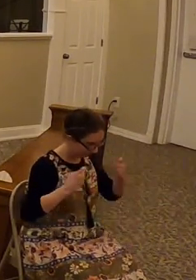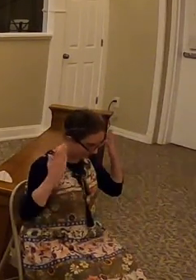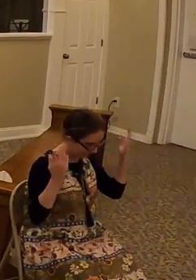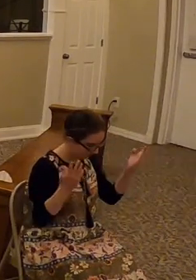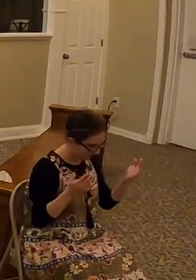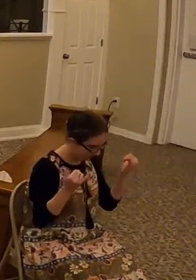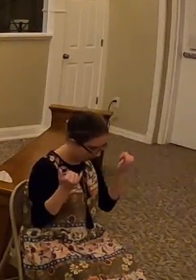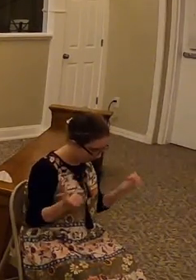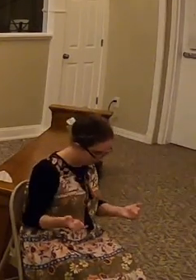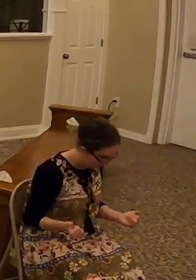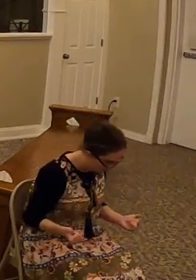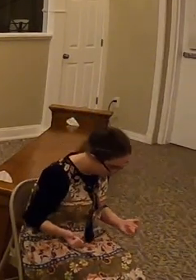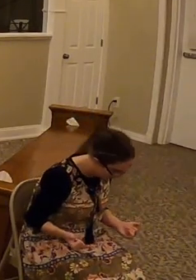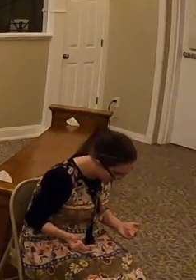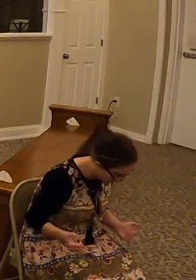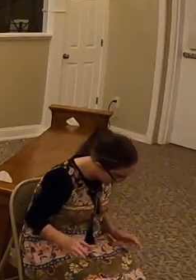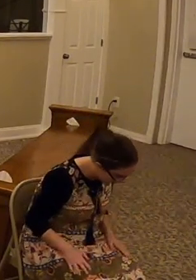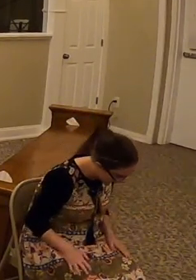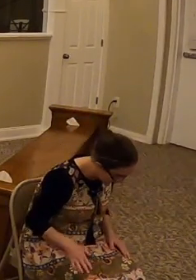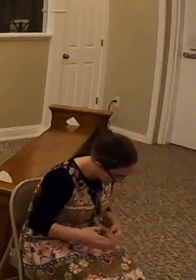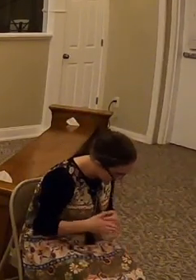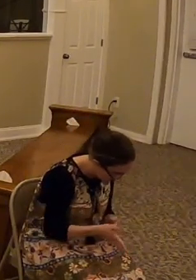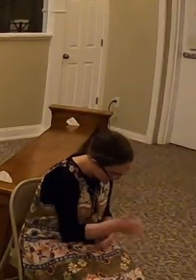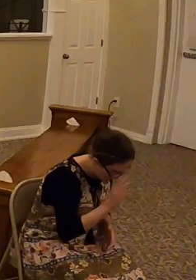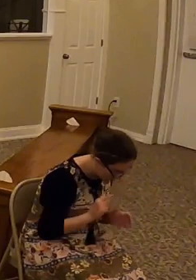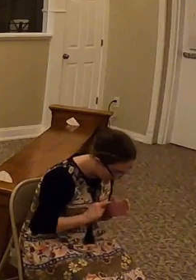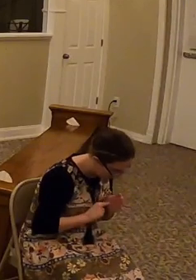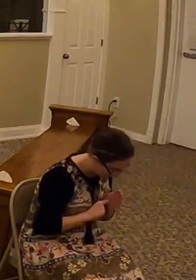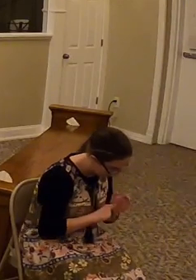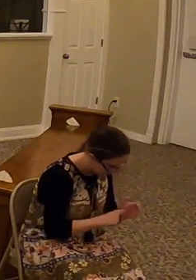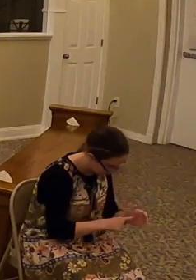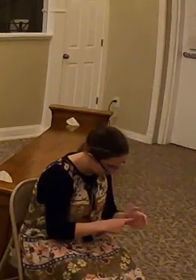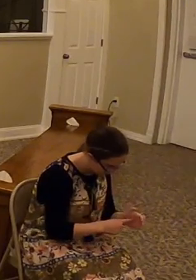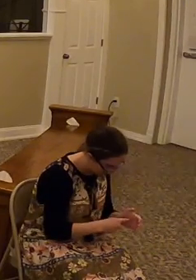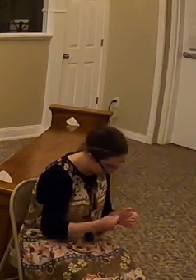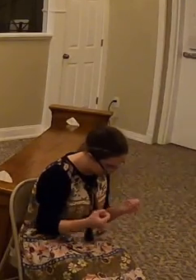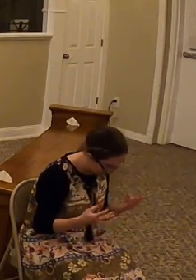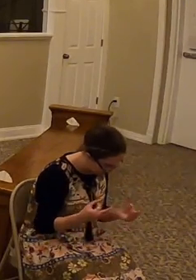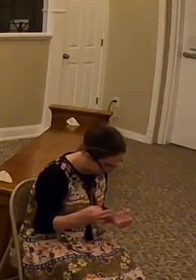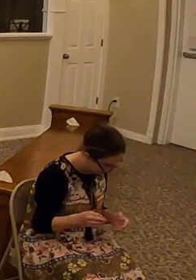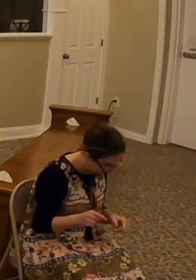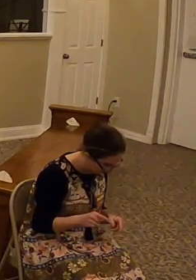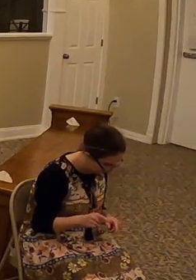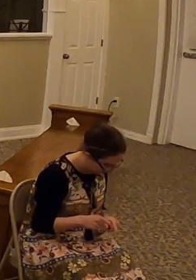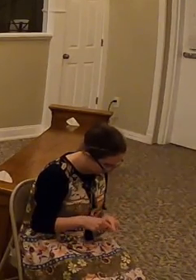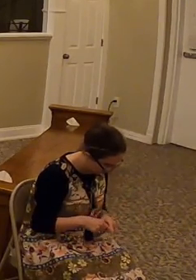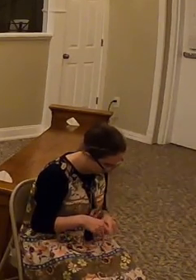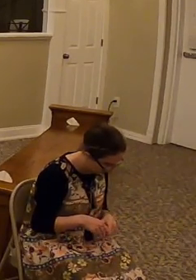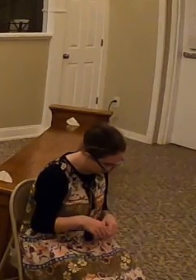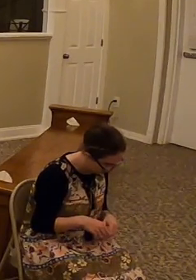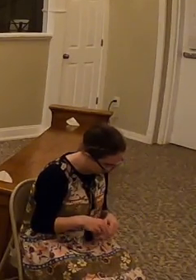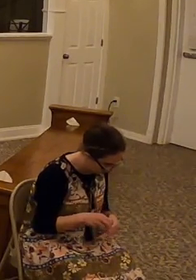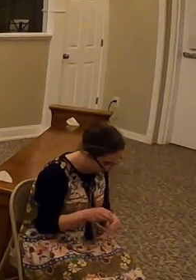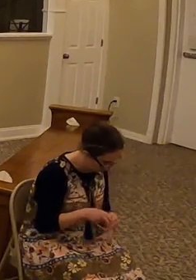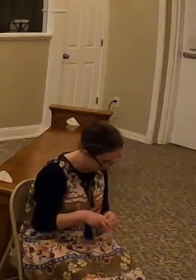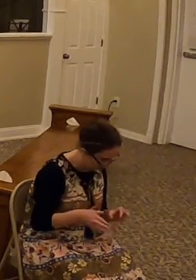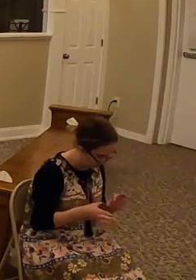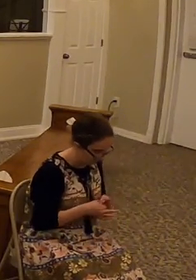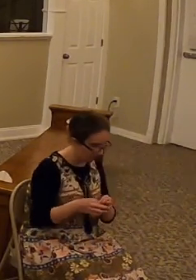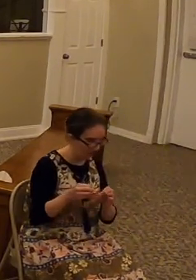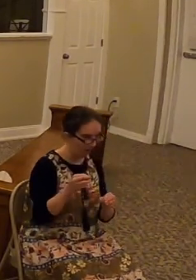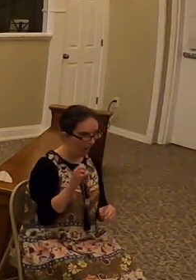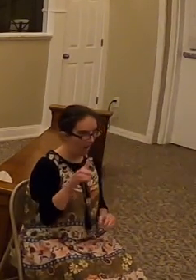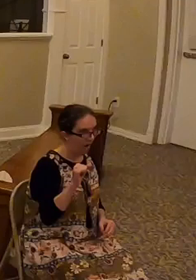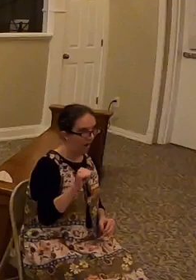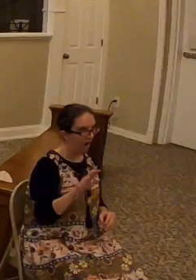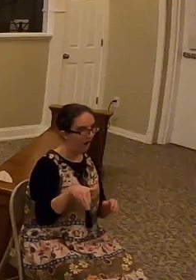Yes, sir. Hallelujah. Now, after God proved himself to them, many of those who were straddling the fence joined in with